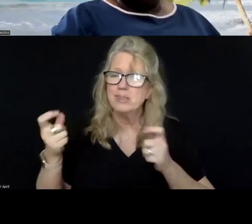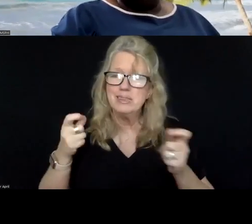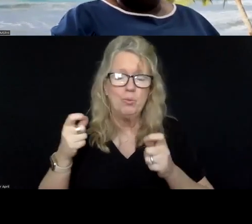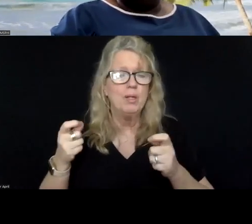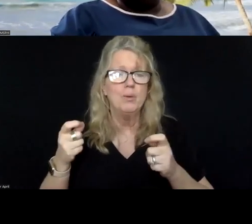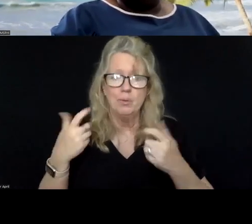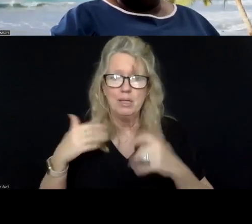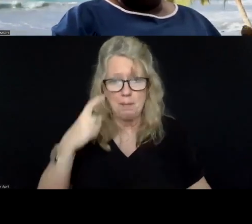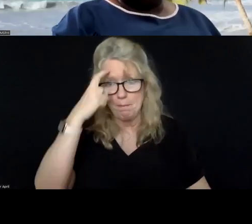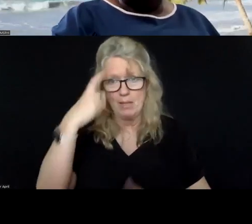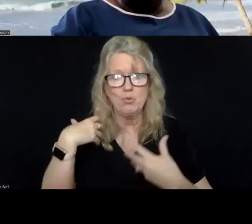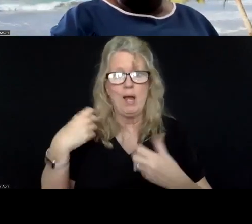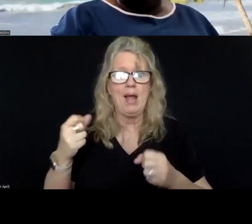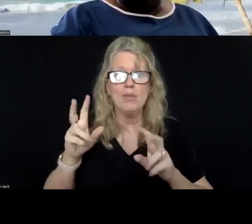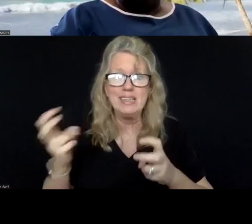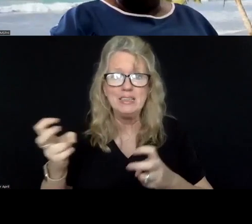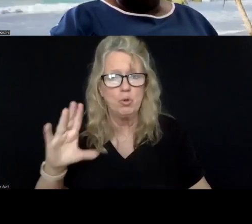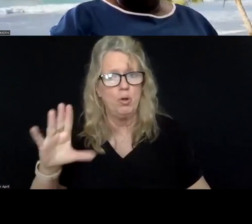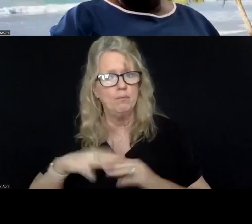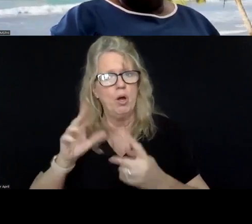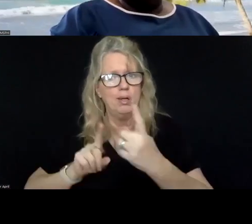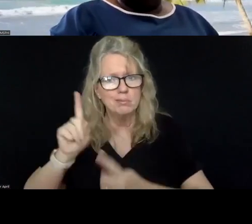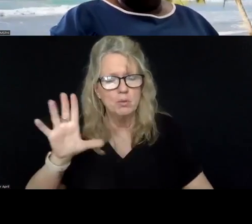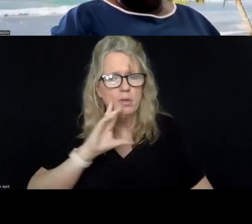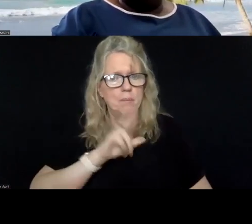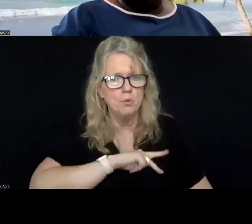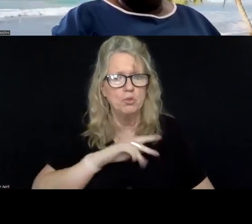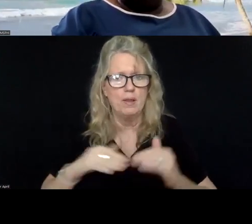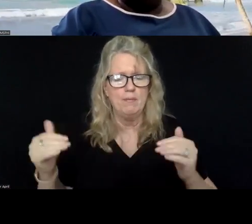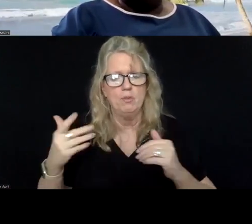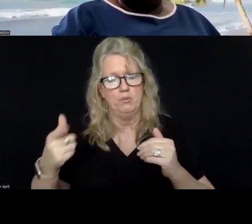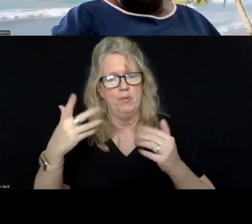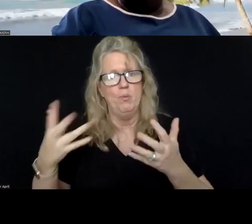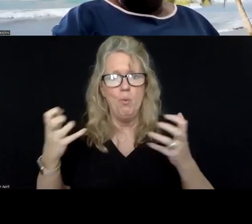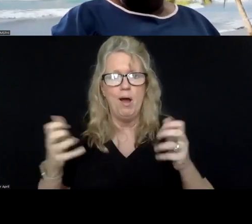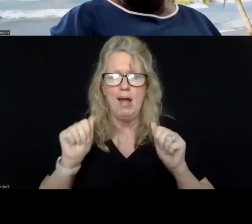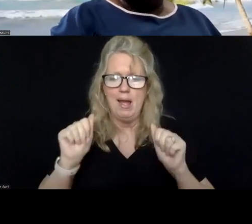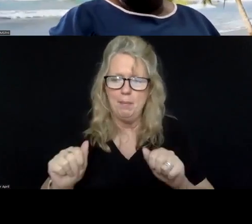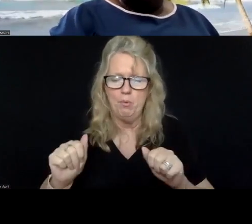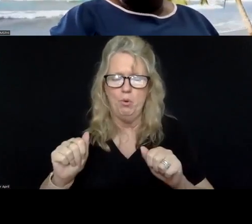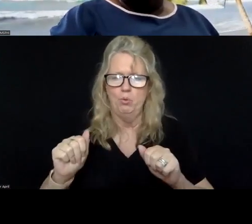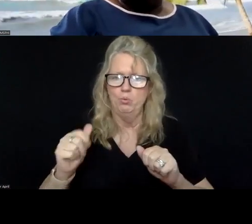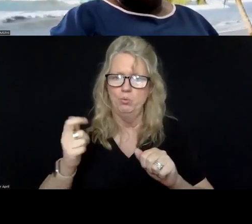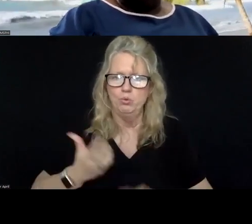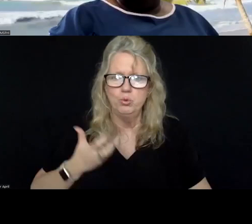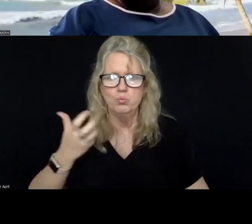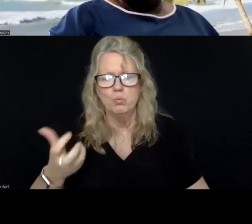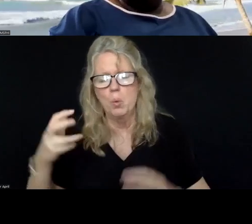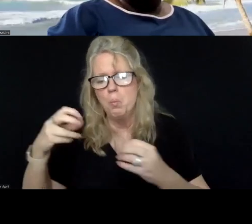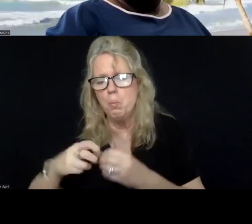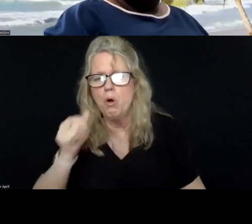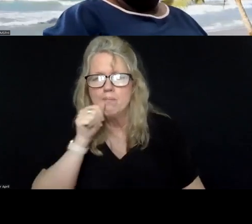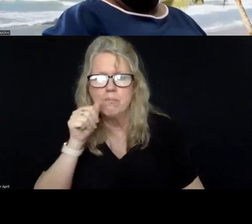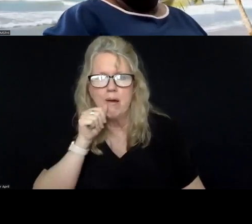some mental health issues on a personal level that they would like to be able to share in a more intimate setting.